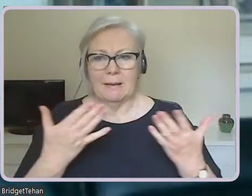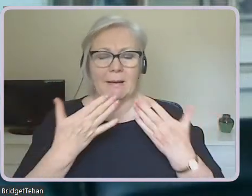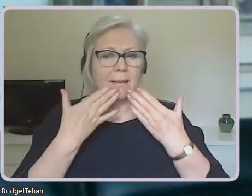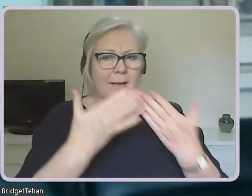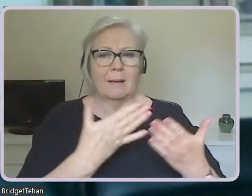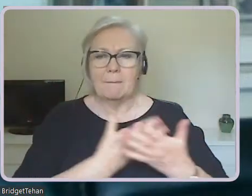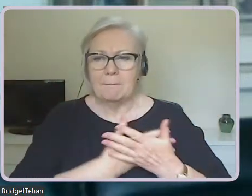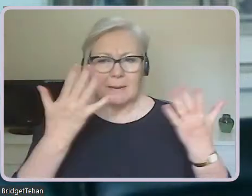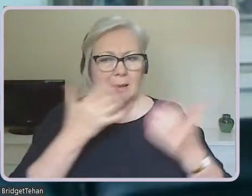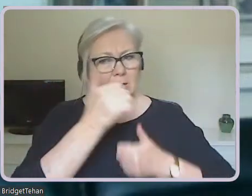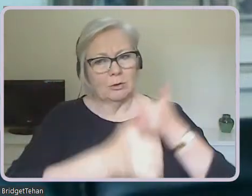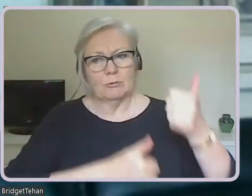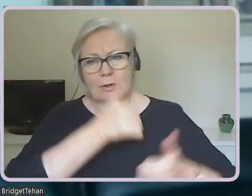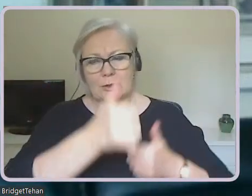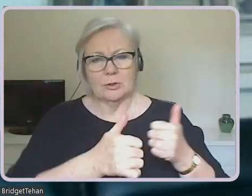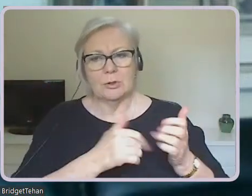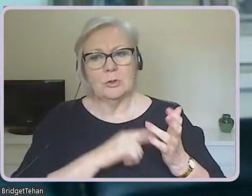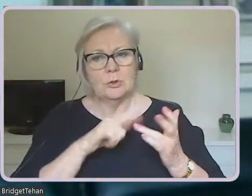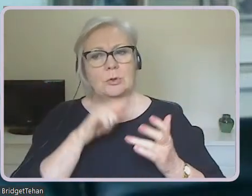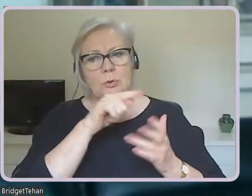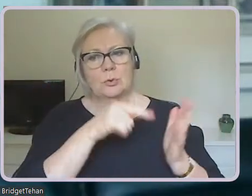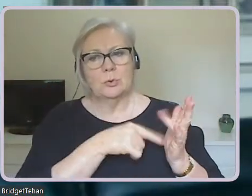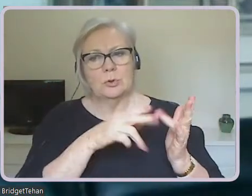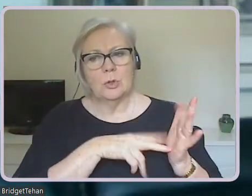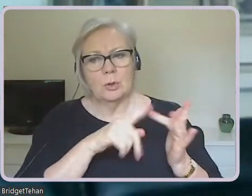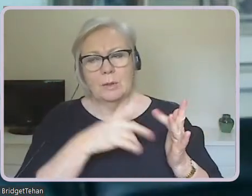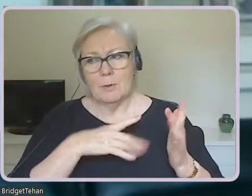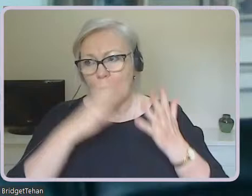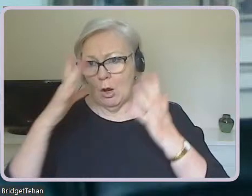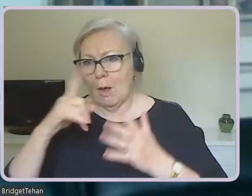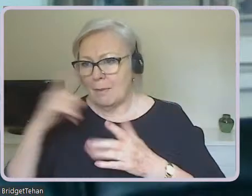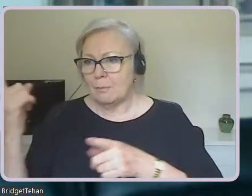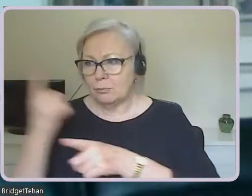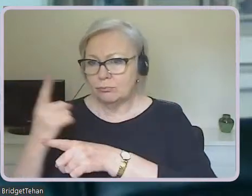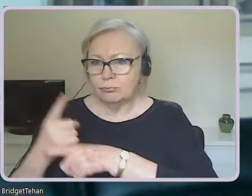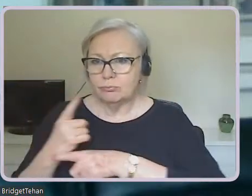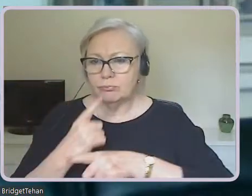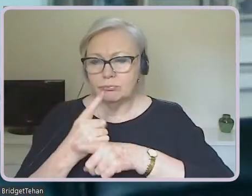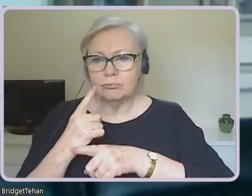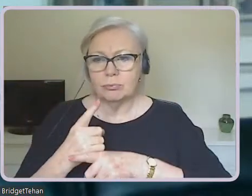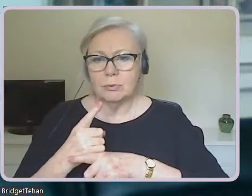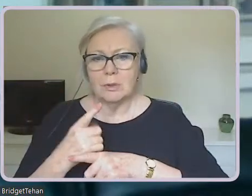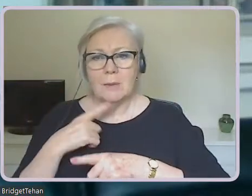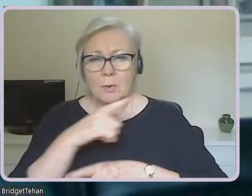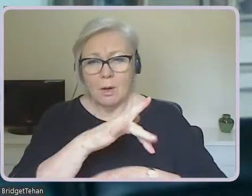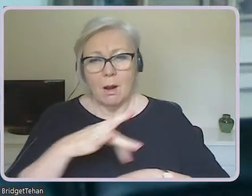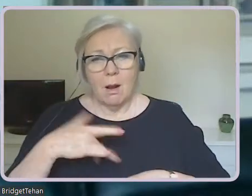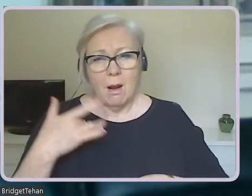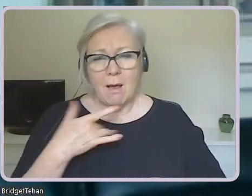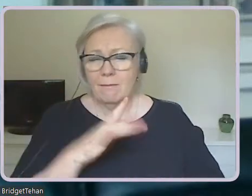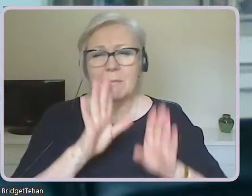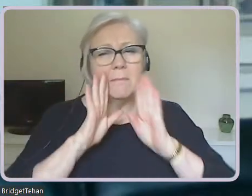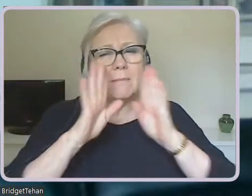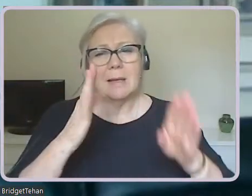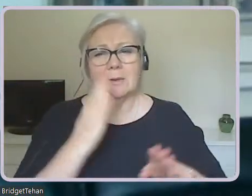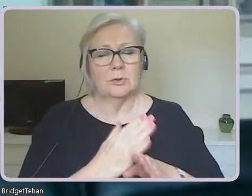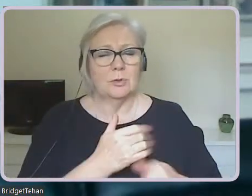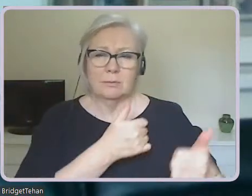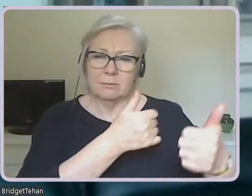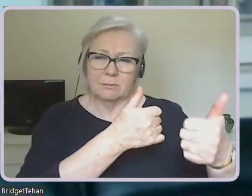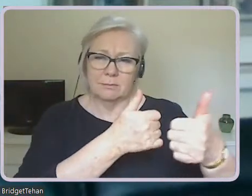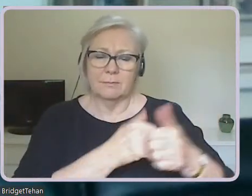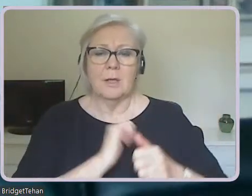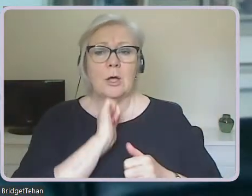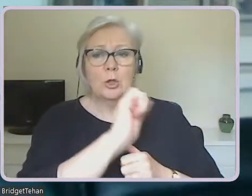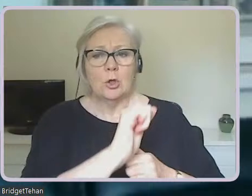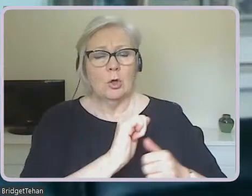the many, many people that commented as you appeared live, Tony. You did just such an amazing job, and the messages that you